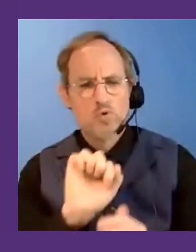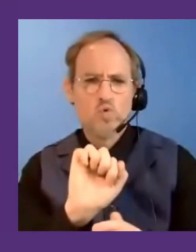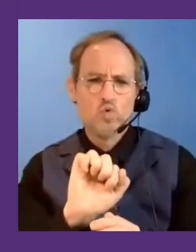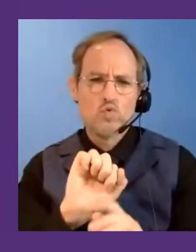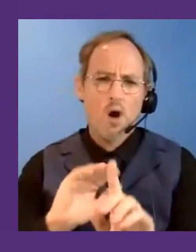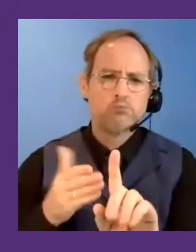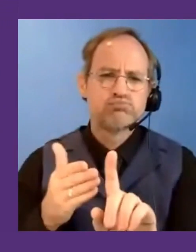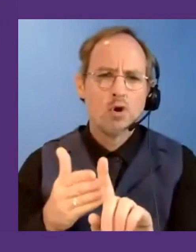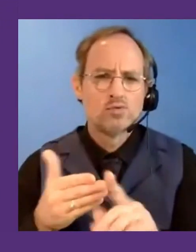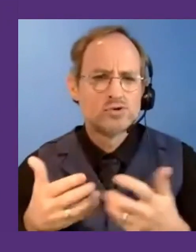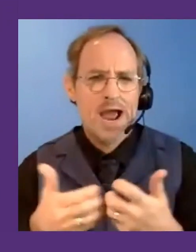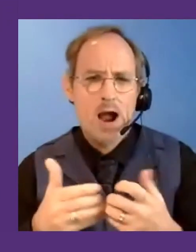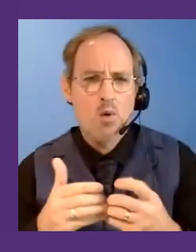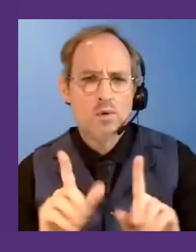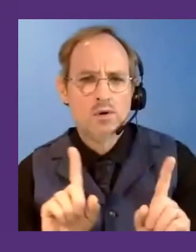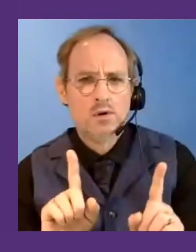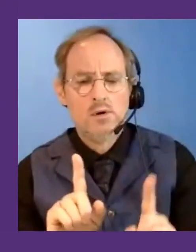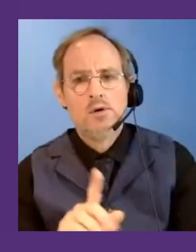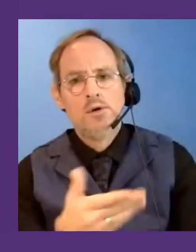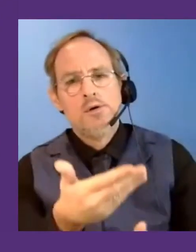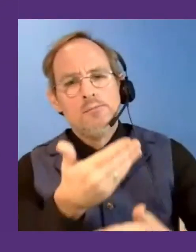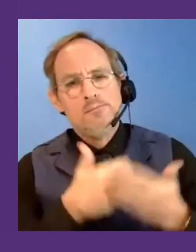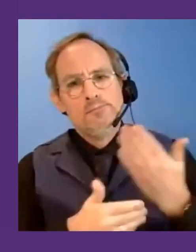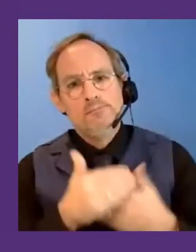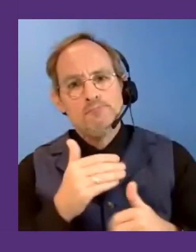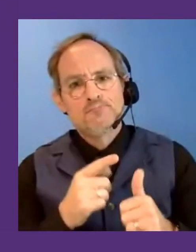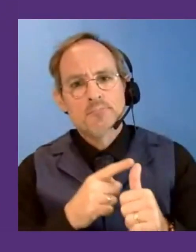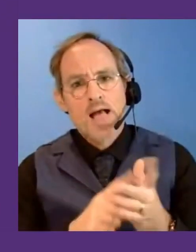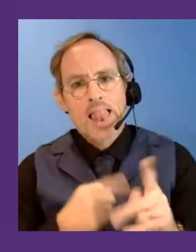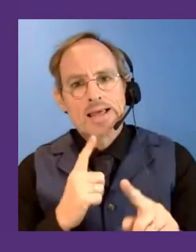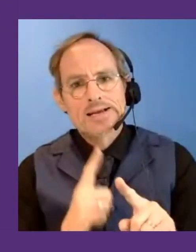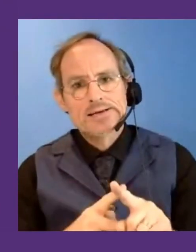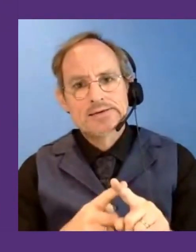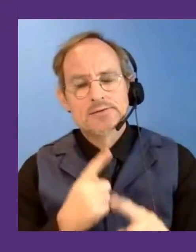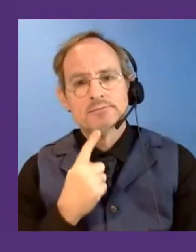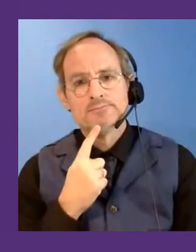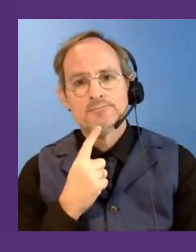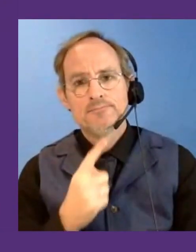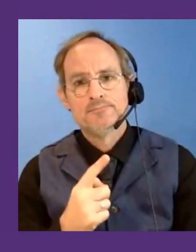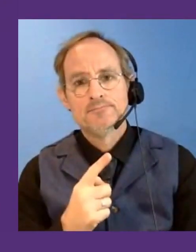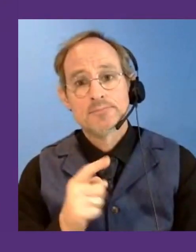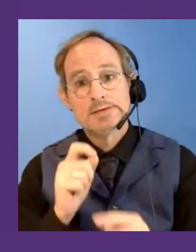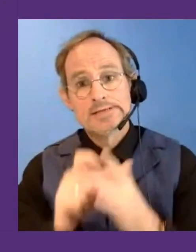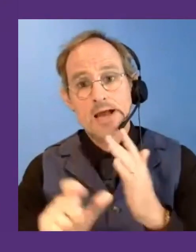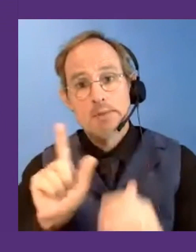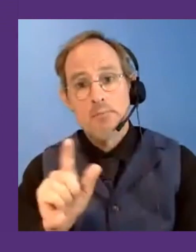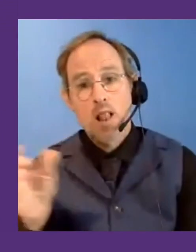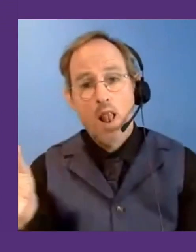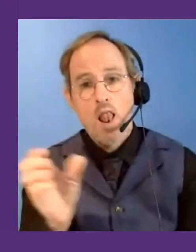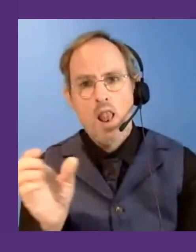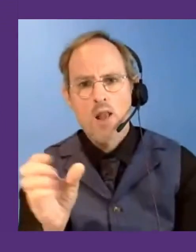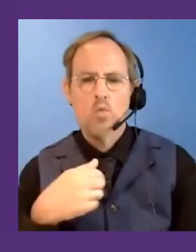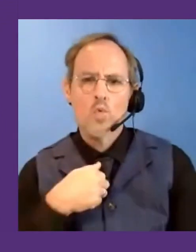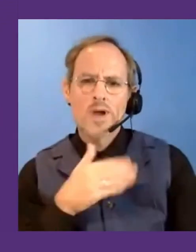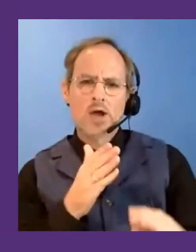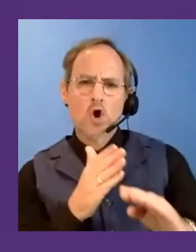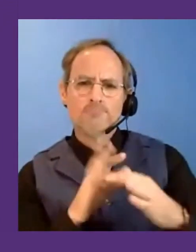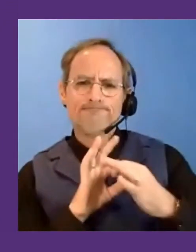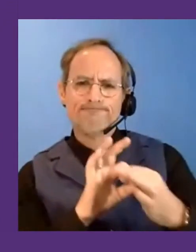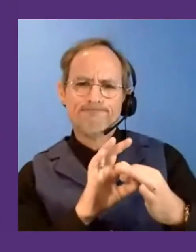think in terms of recruiting them into the industry, we work with specialist agencies. So I work with a